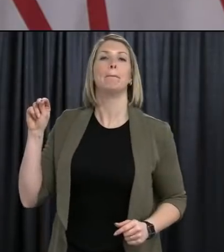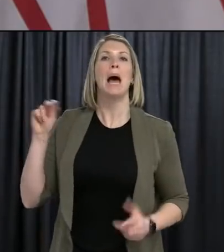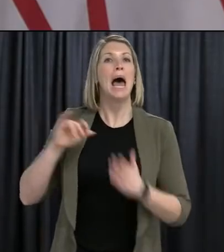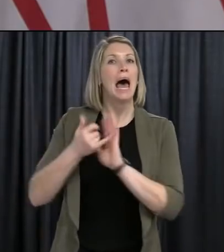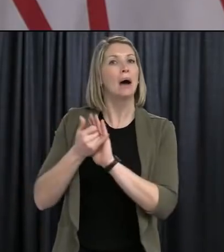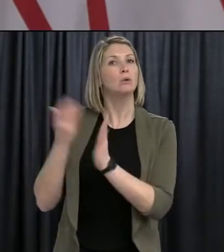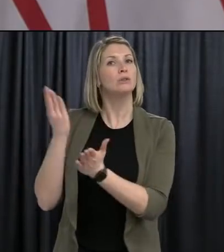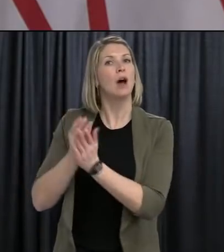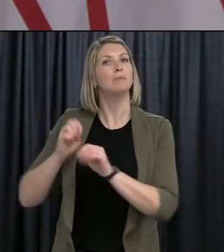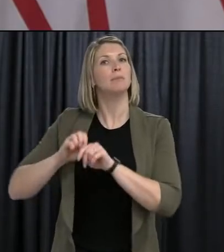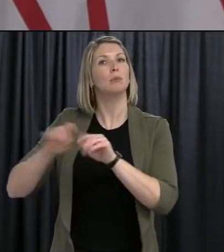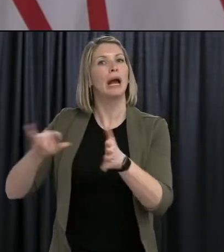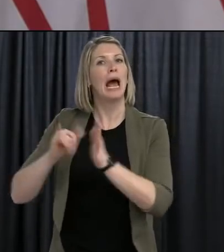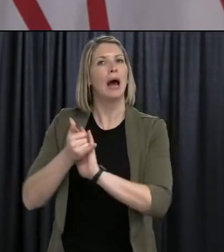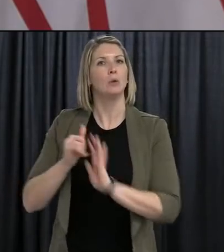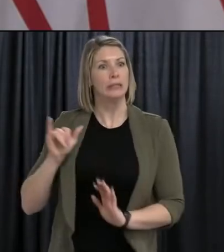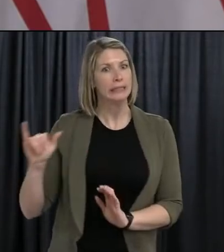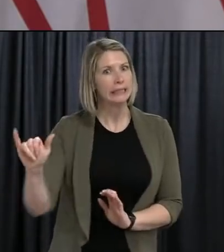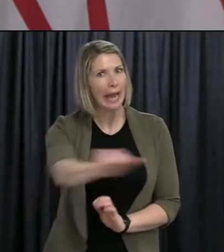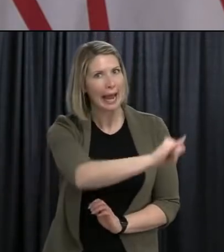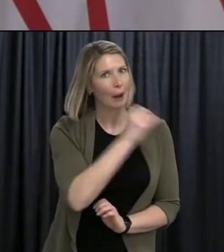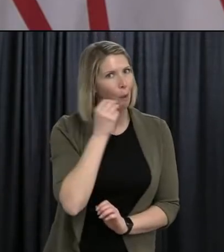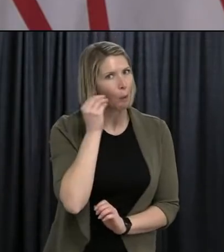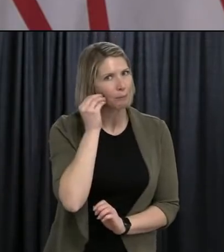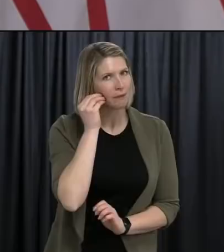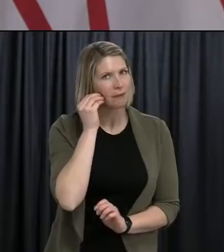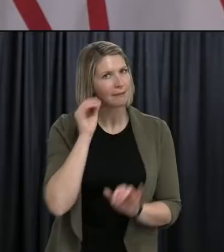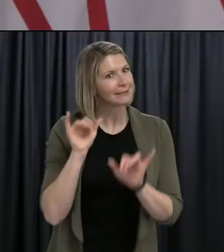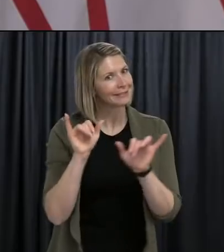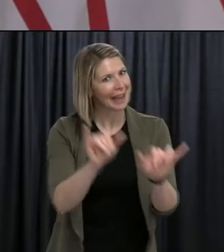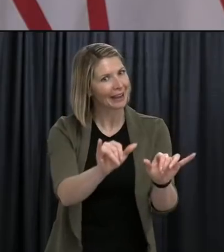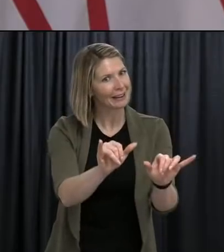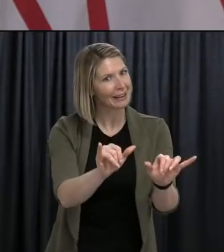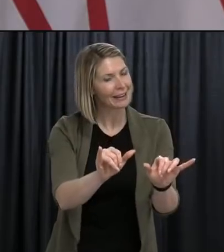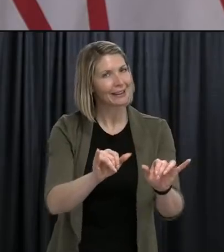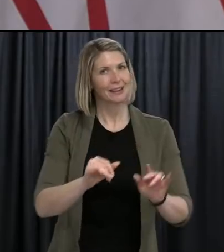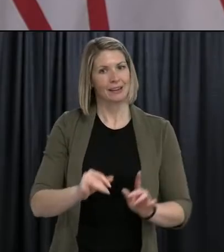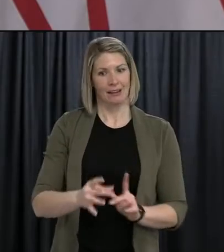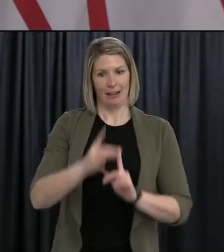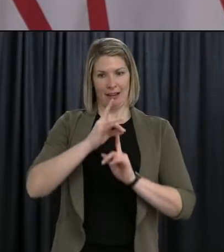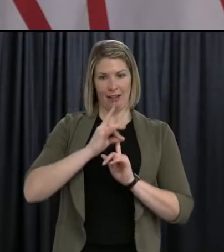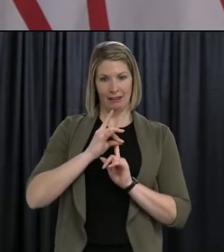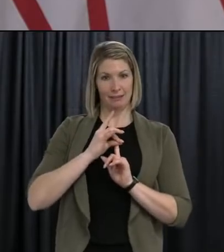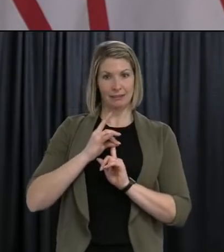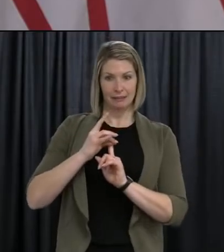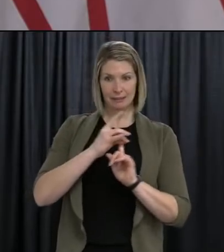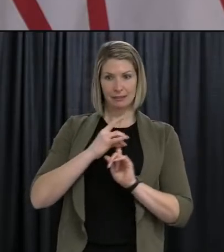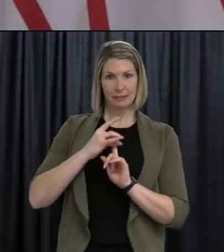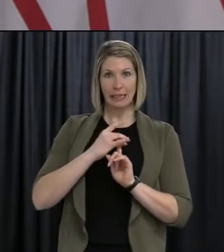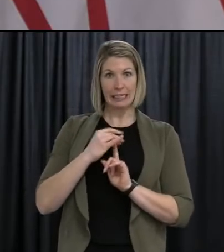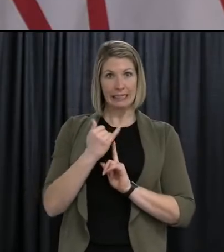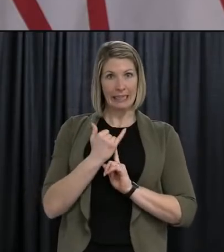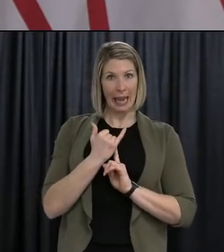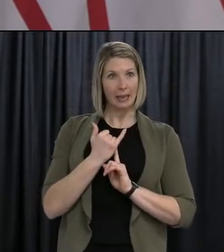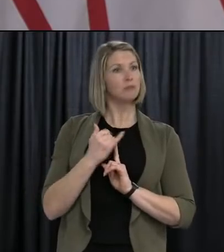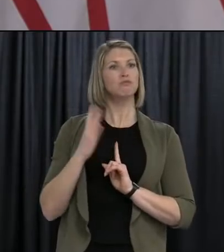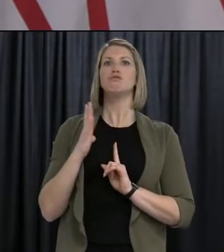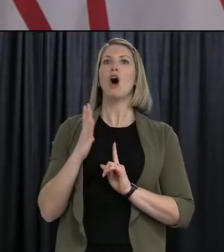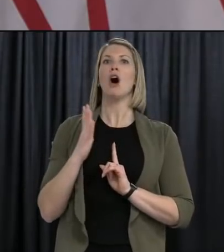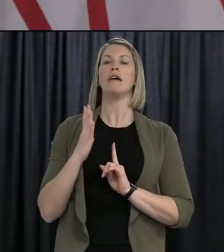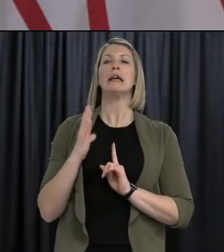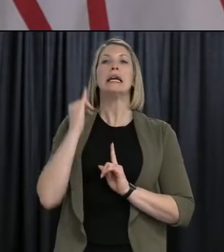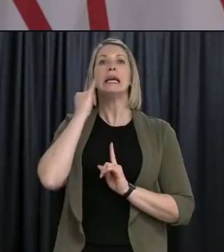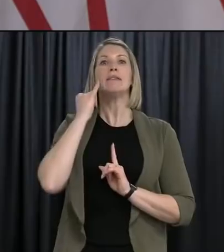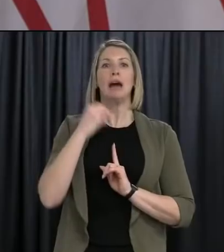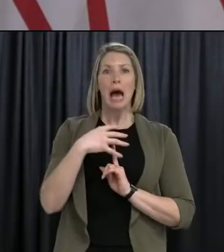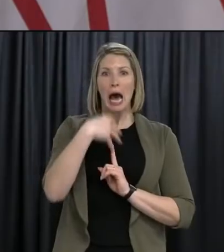do to stop the spread. Viruses don't spread if people don't move and don't congregate. So that's the most